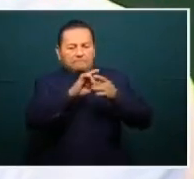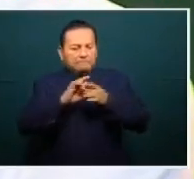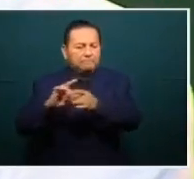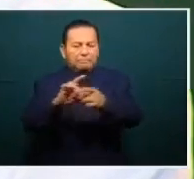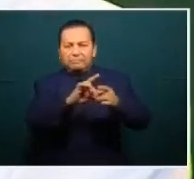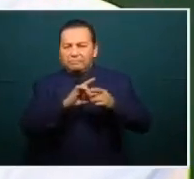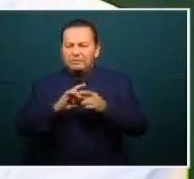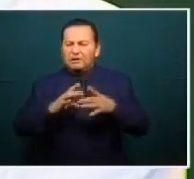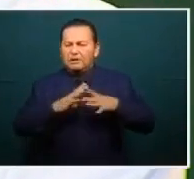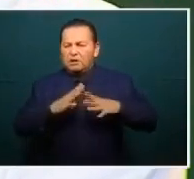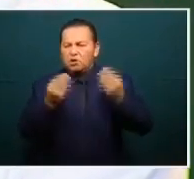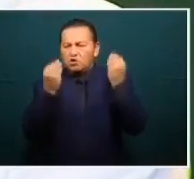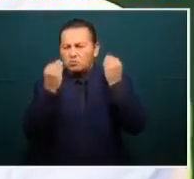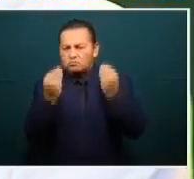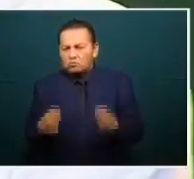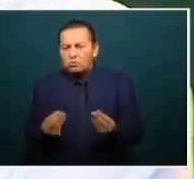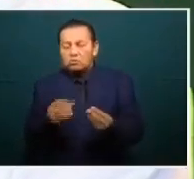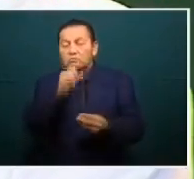because there's too much